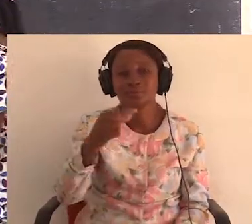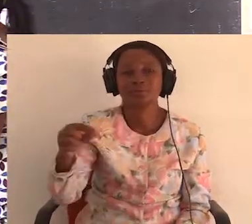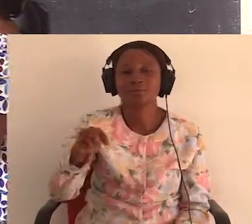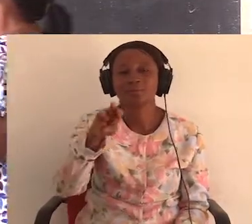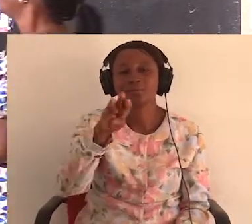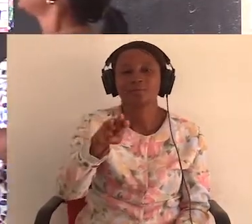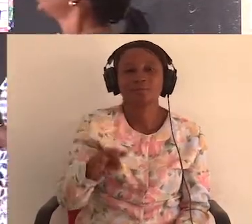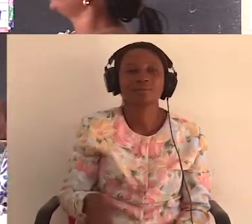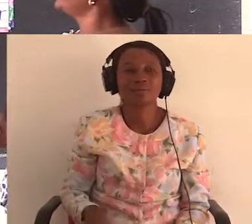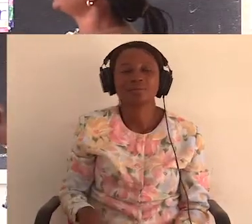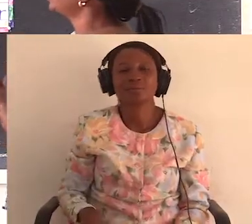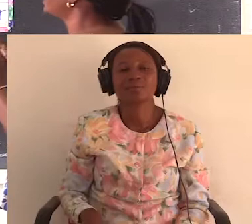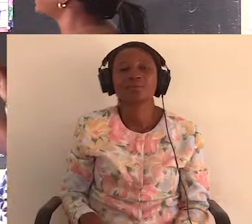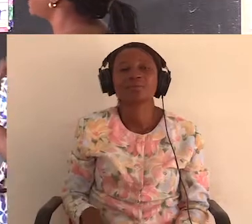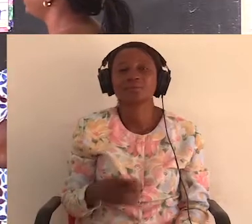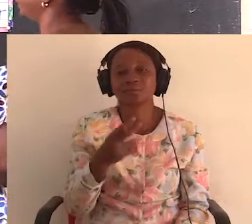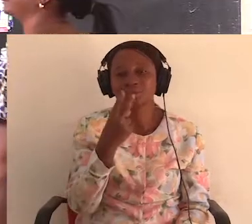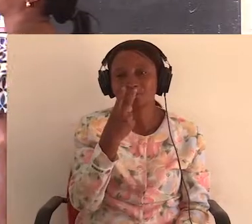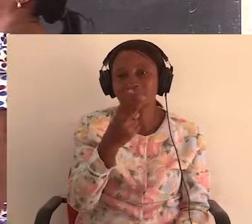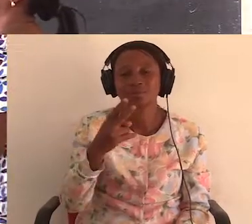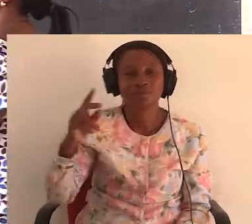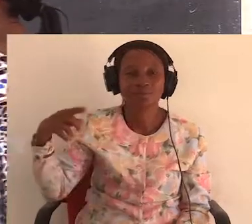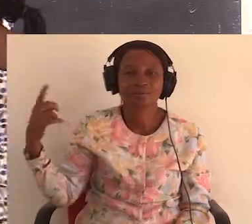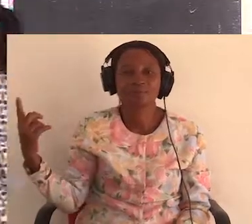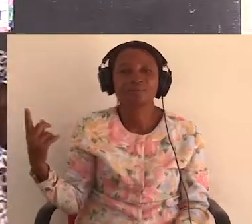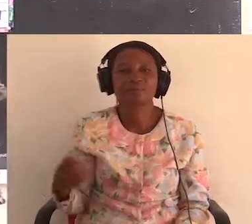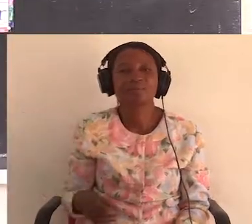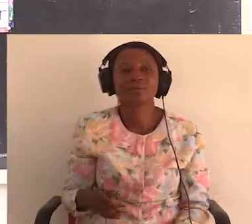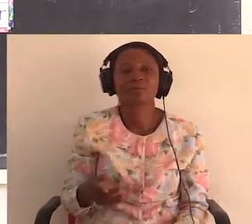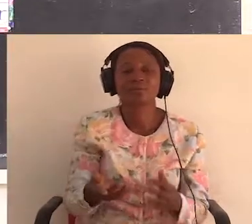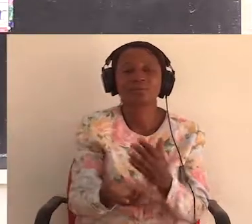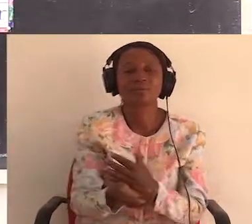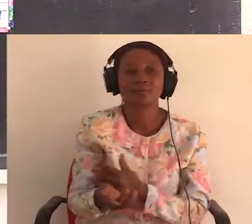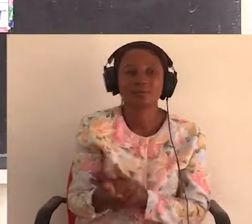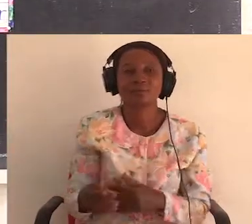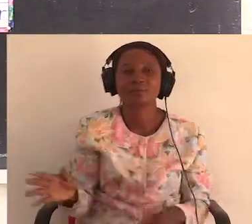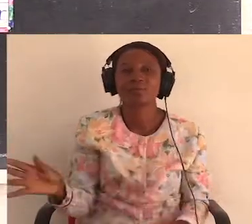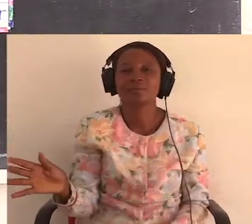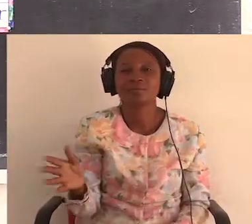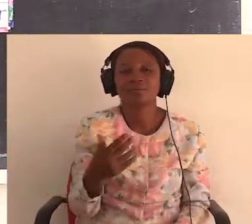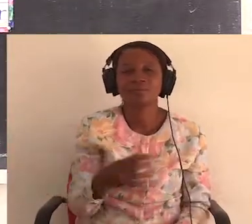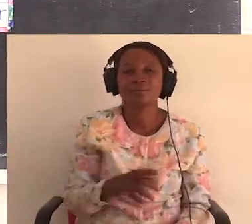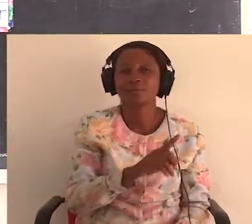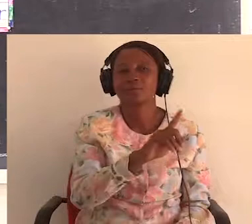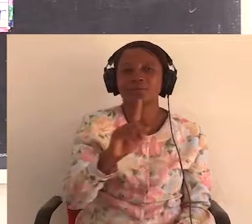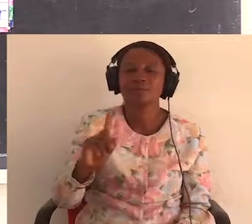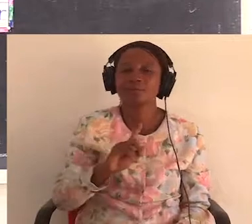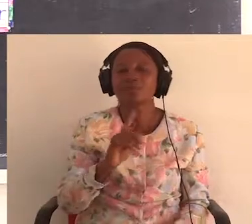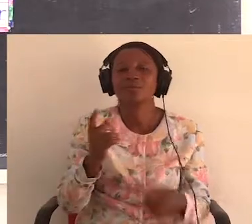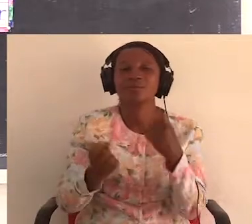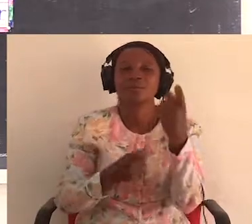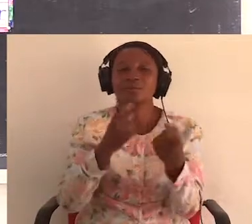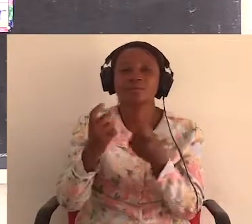name. Today we're going to look at sounding. But before we go into sounding, we are going to recap our